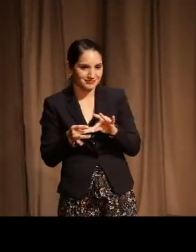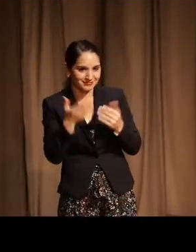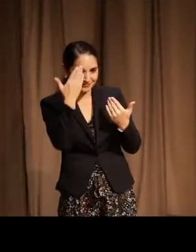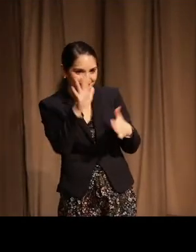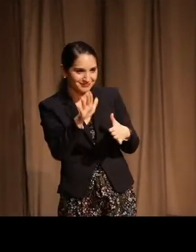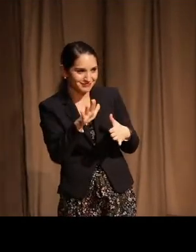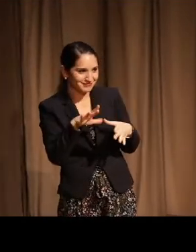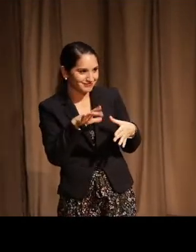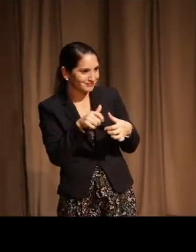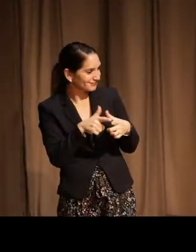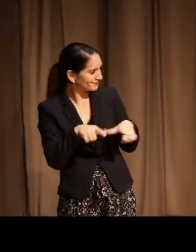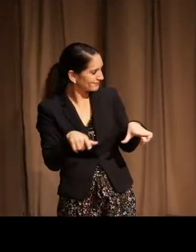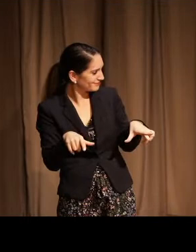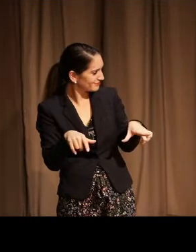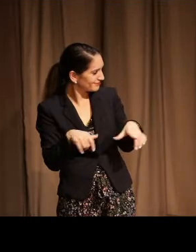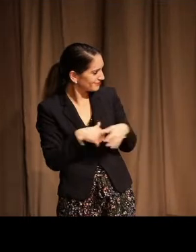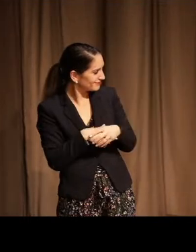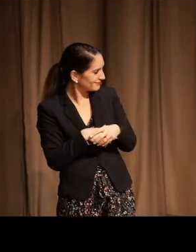First time.